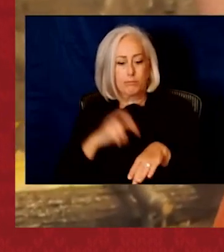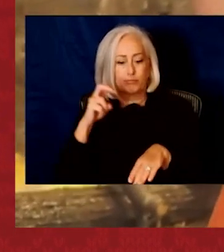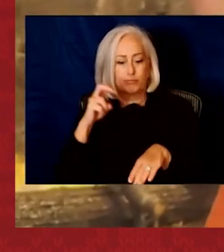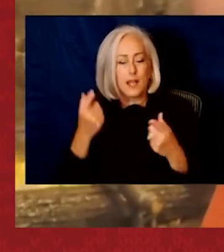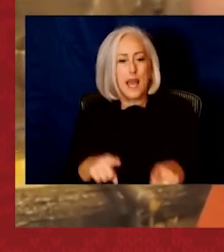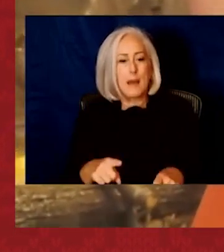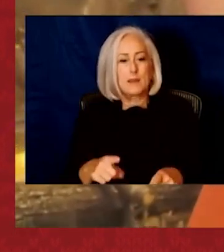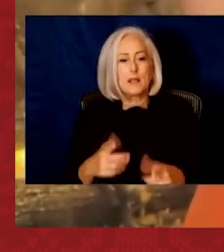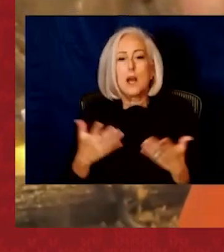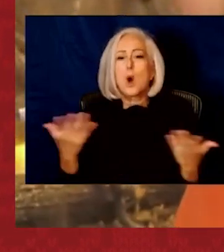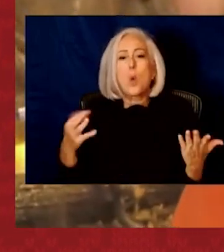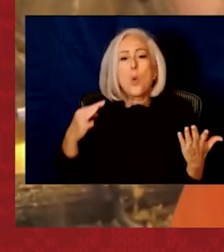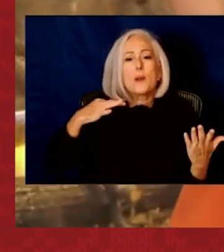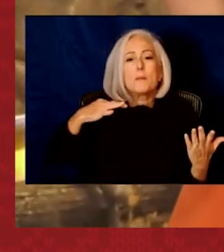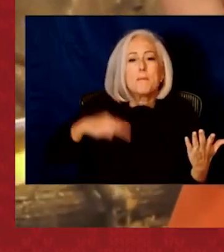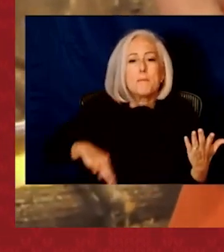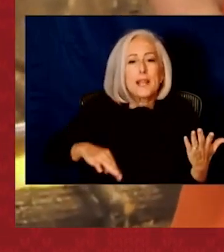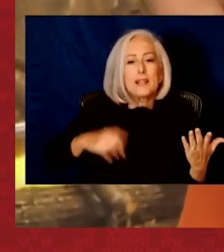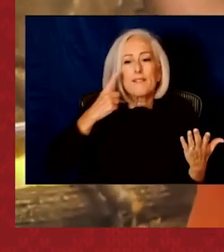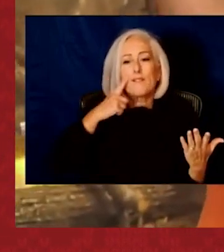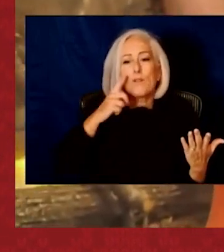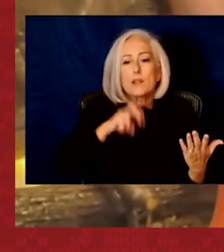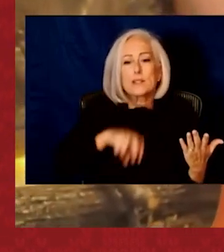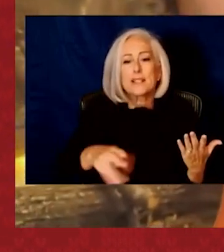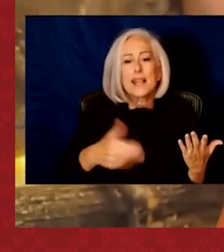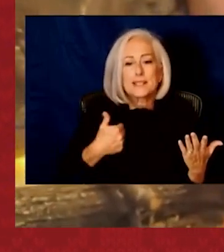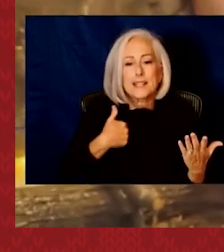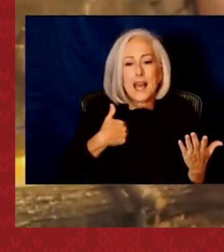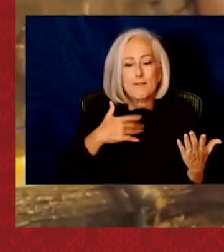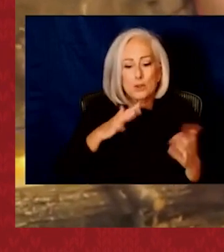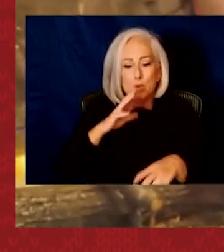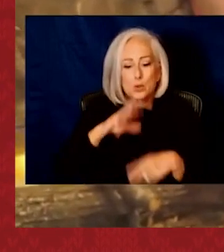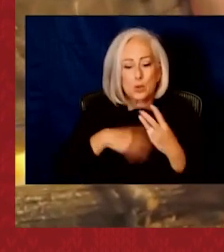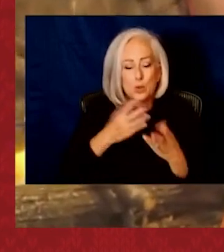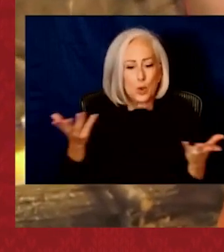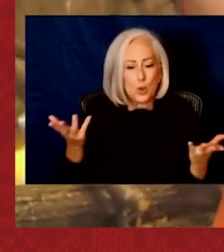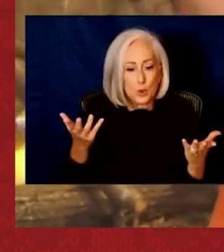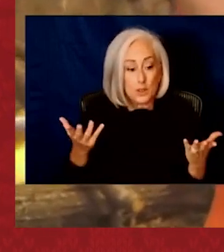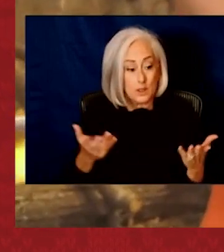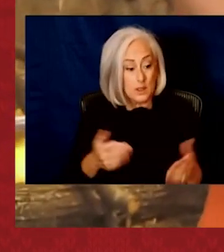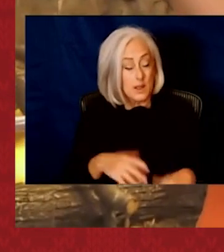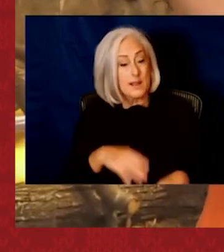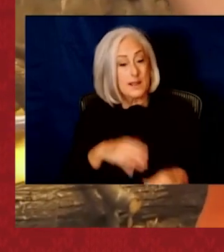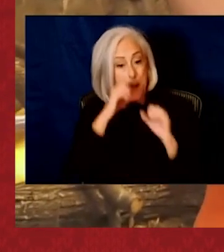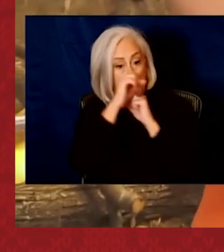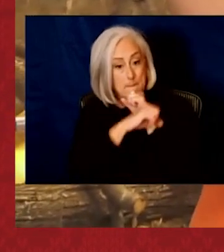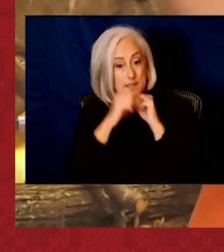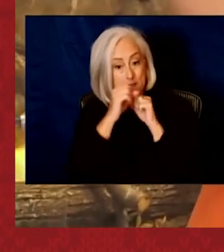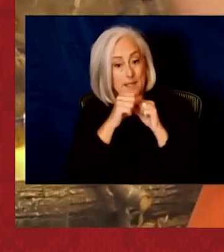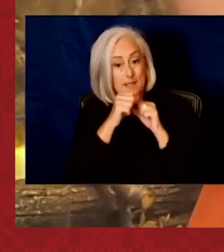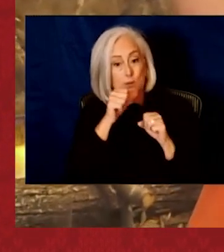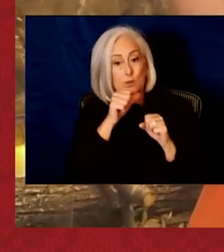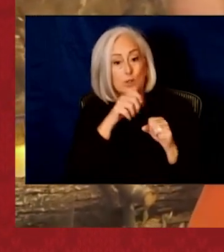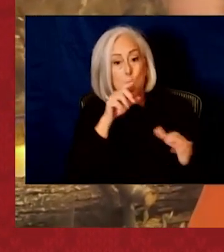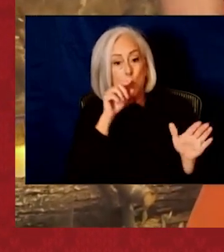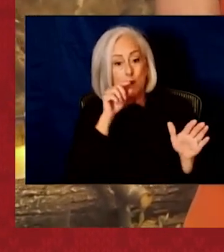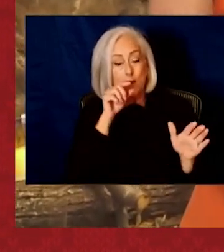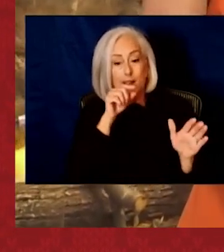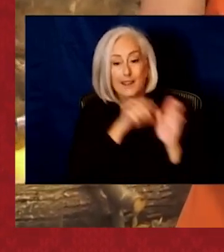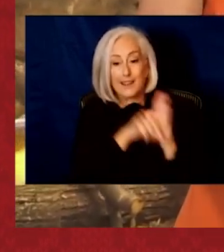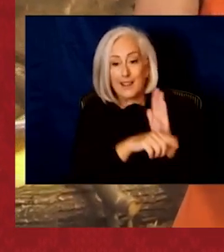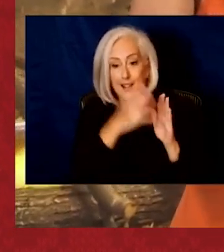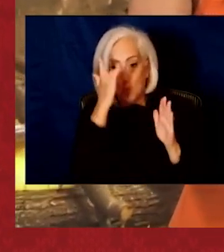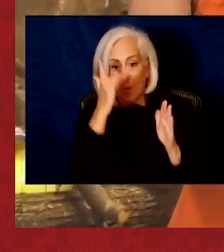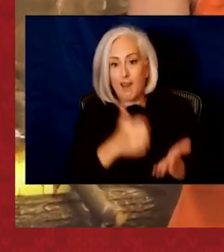we're told don't kill spiders because they eat mosquitoes. What do snakes do? There's a lot of benefits. Mostly they're keeping the rodent population